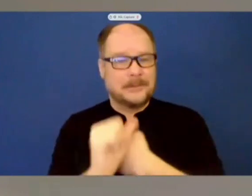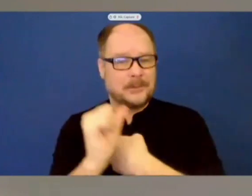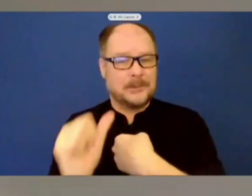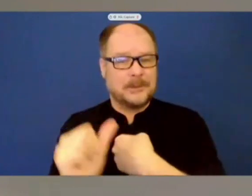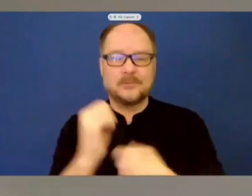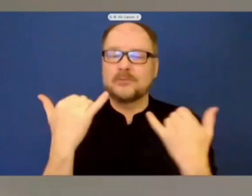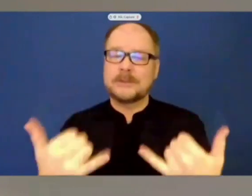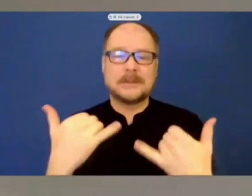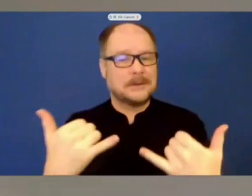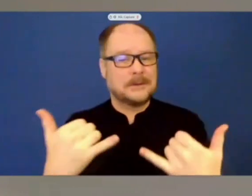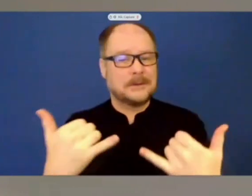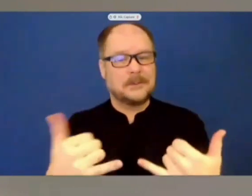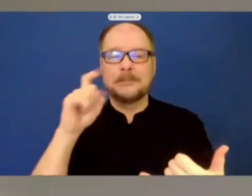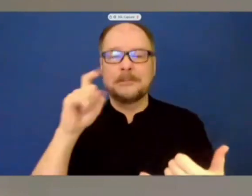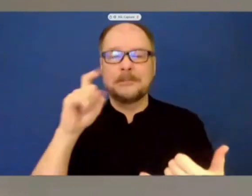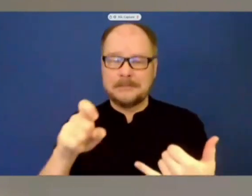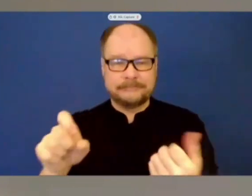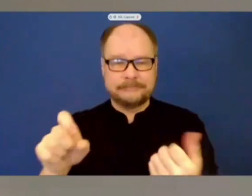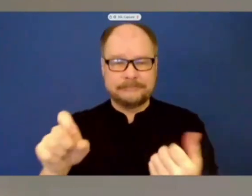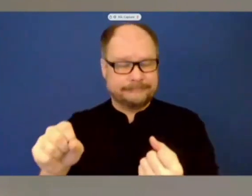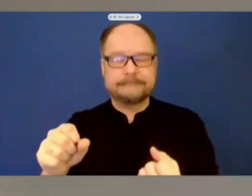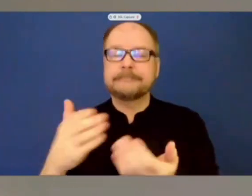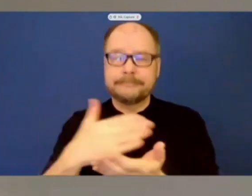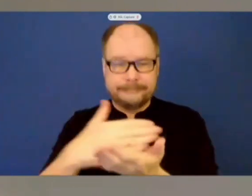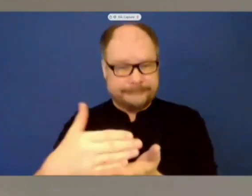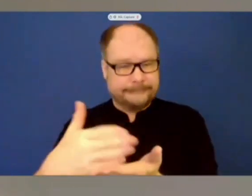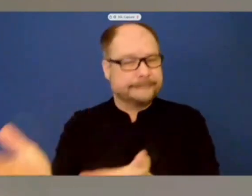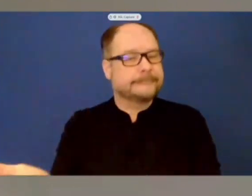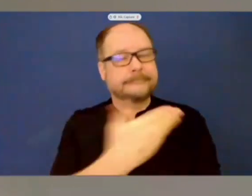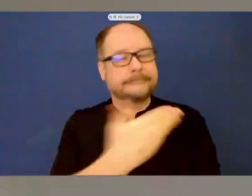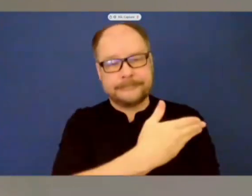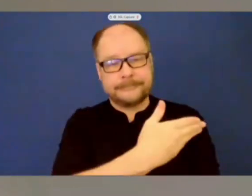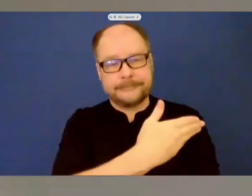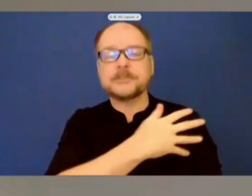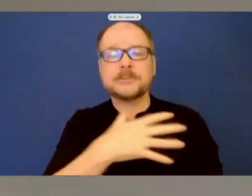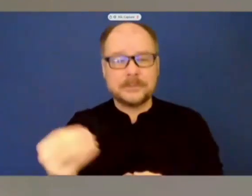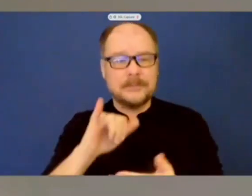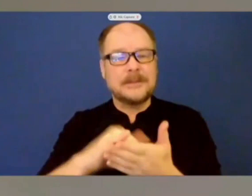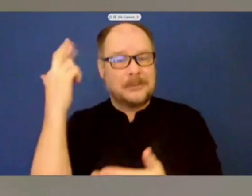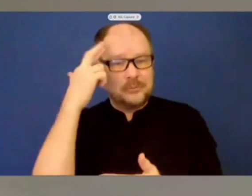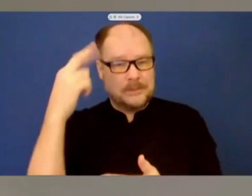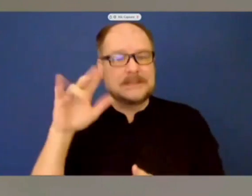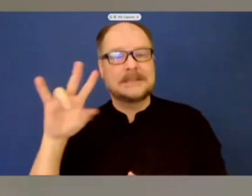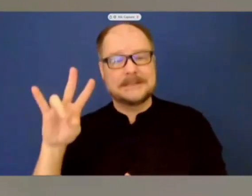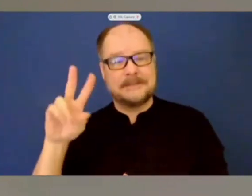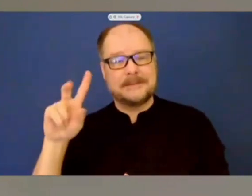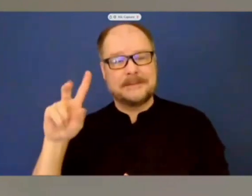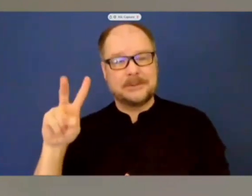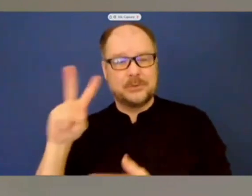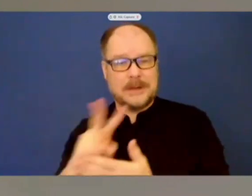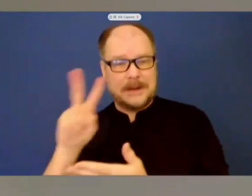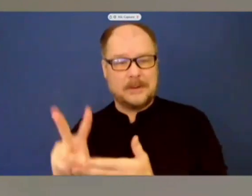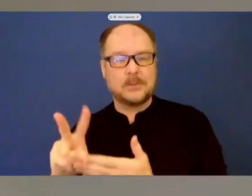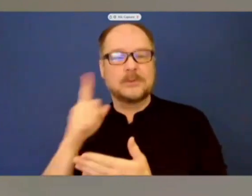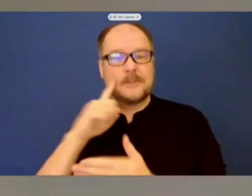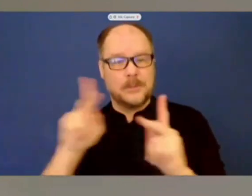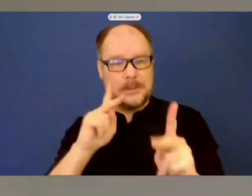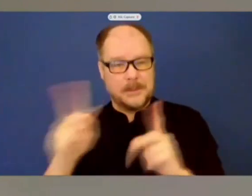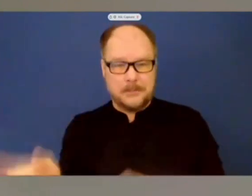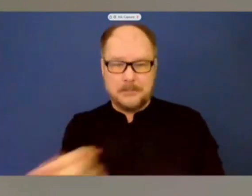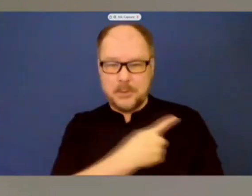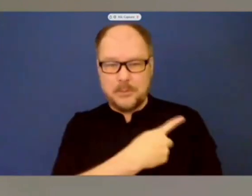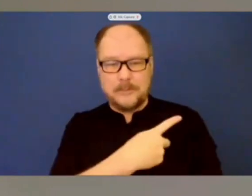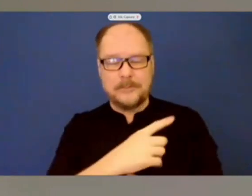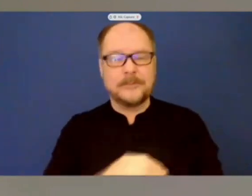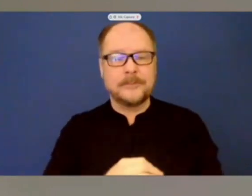was the rationale behind the 72 hours to move them off the site so that we can address the issue appropriately. I want